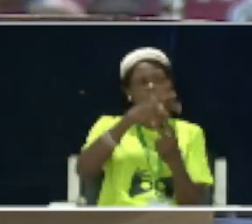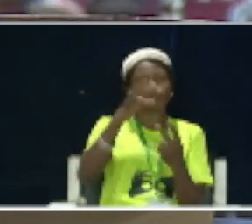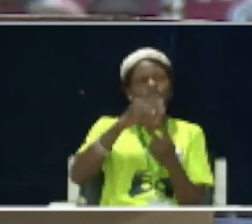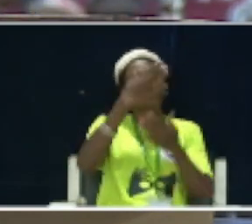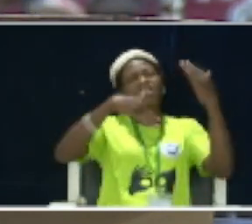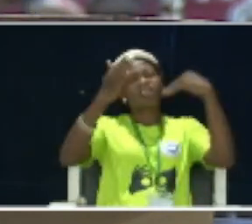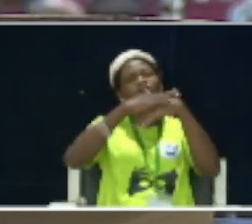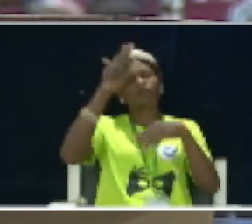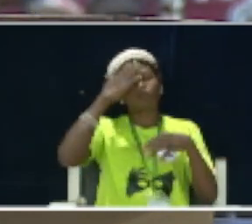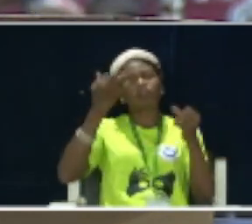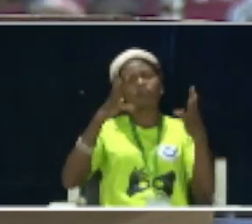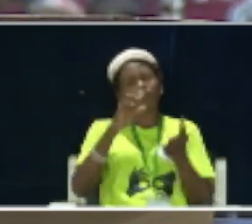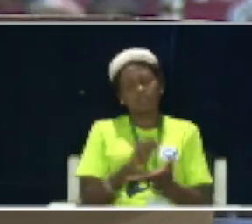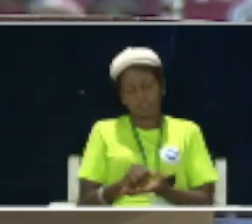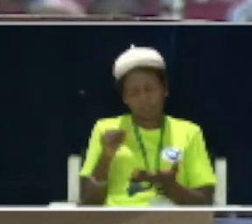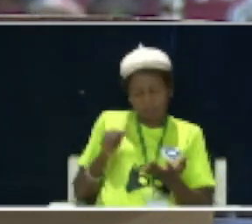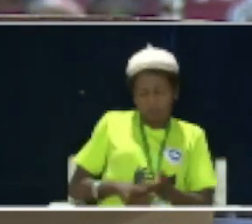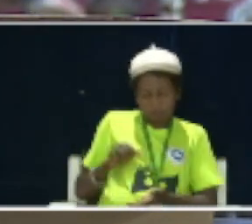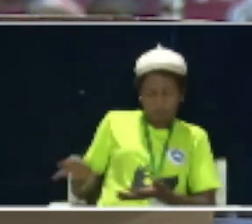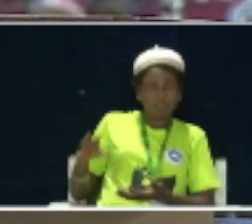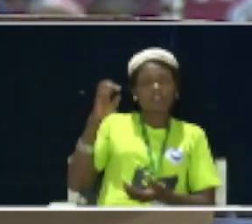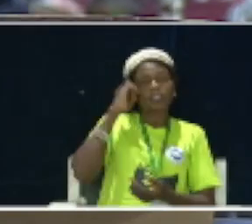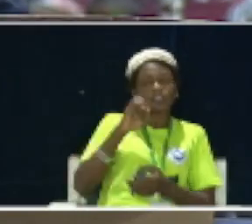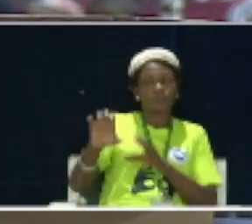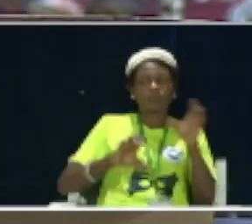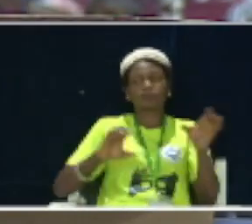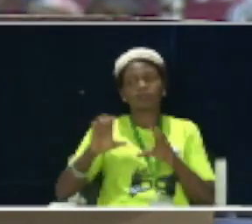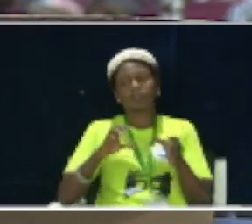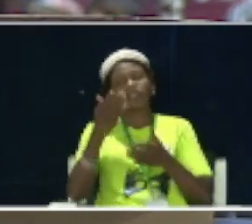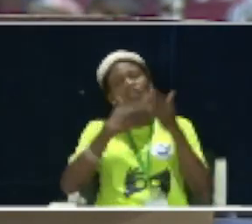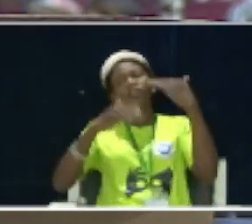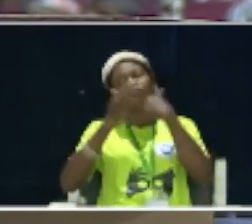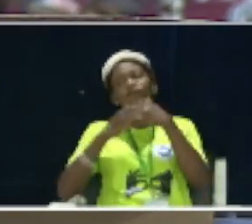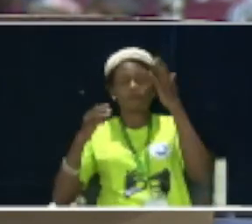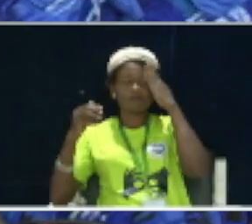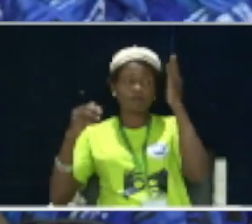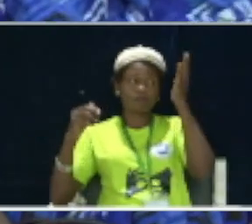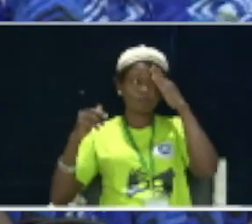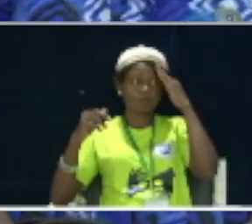many abortions Rahab committed. Heaven knows